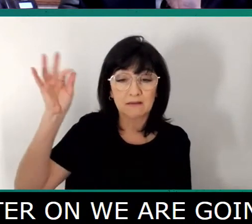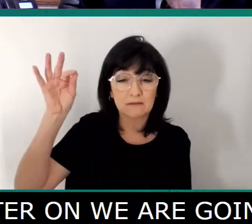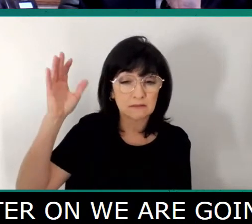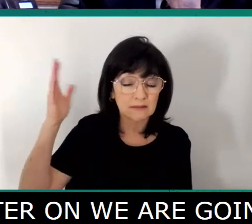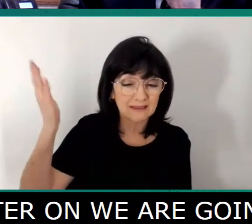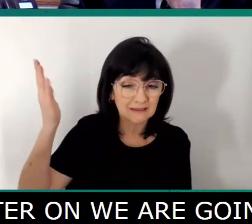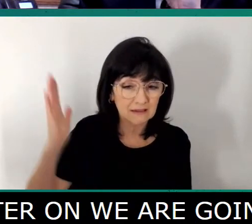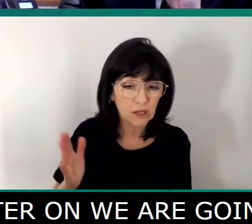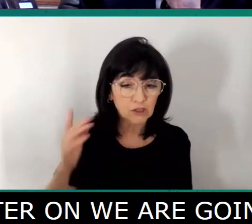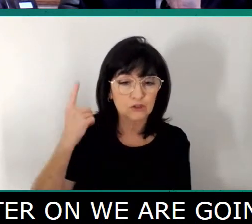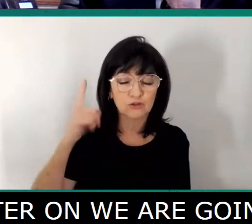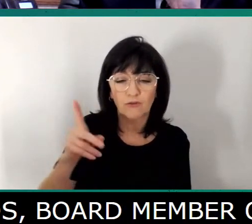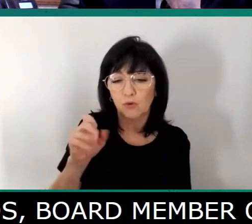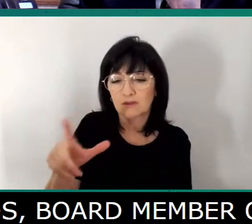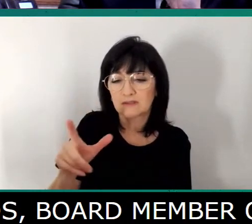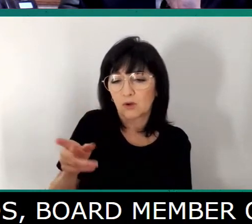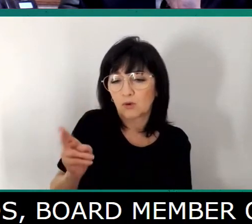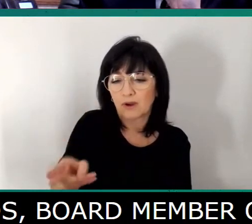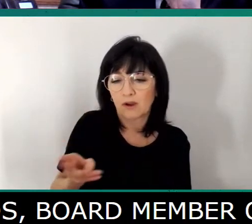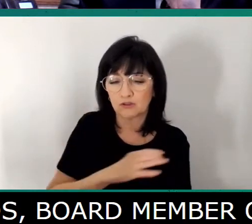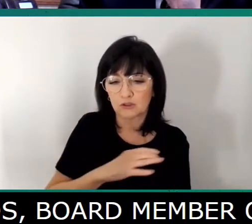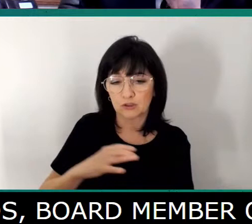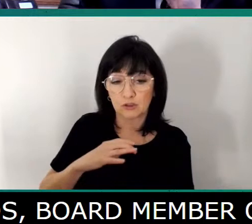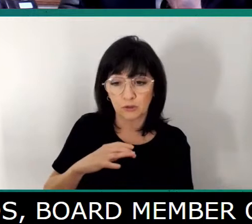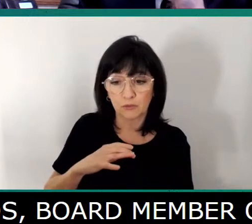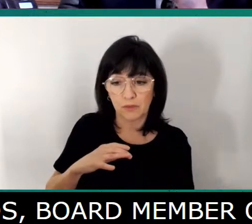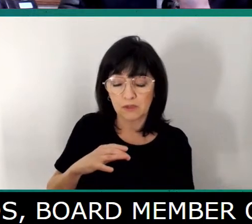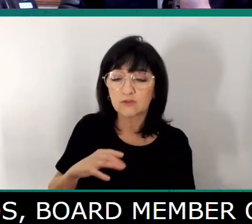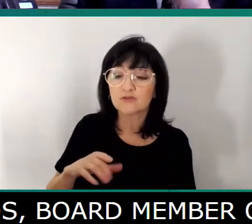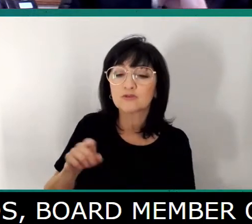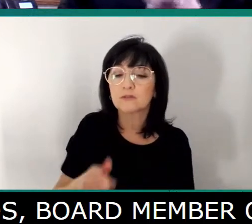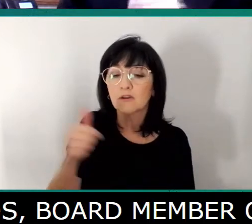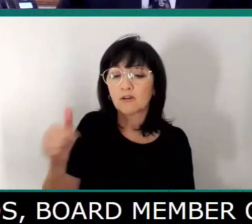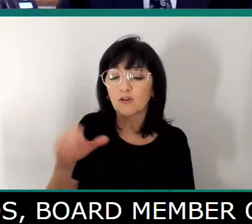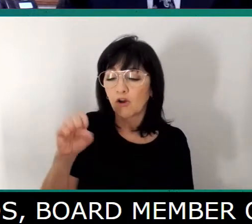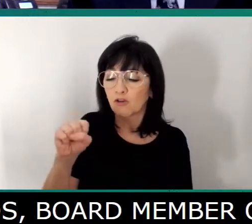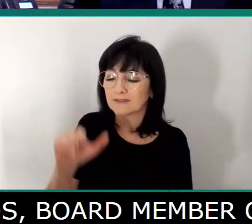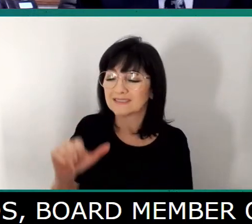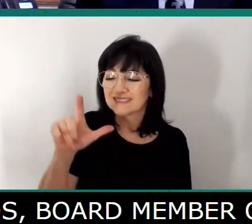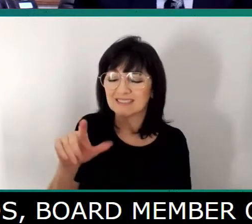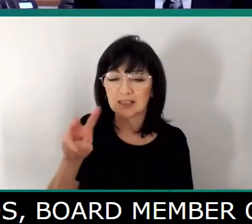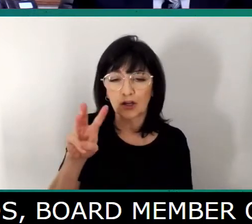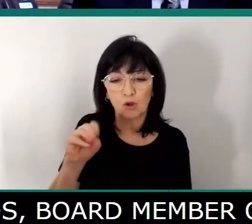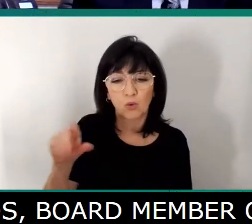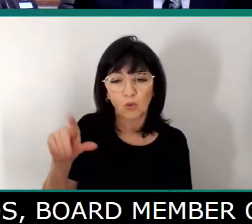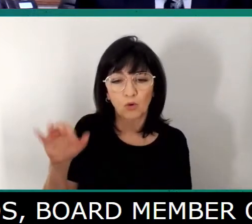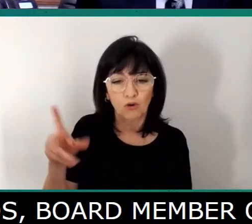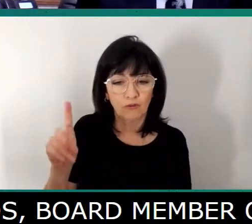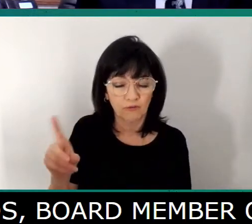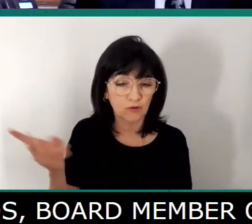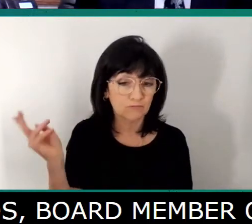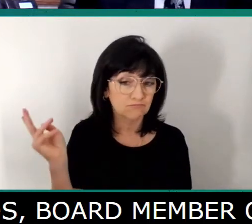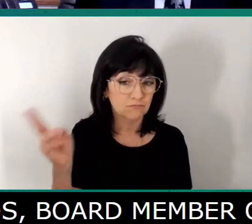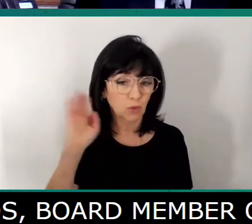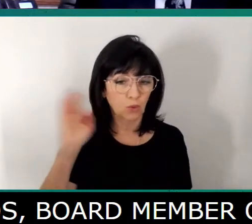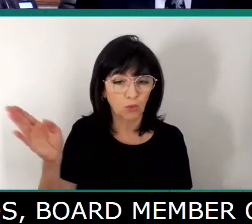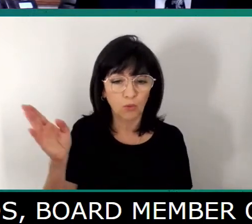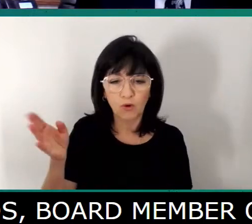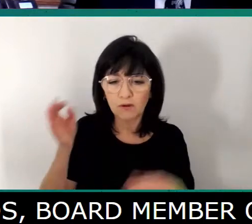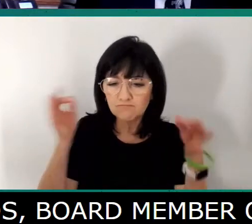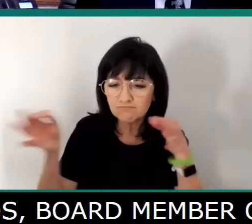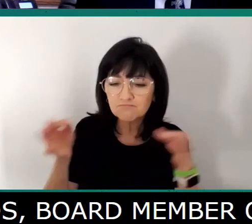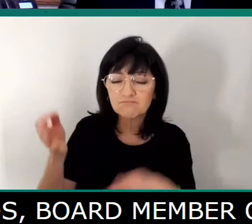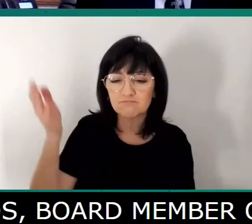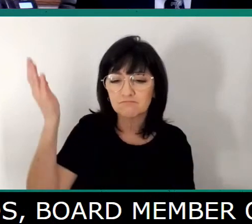Commission. They'll be with us to ask questions and have conversation with Dr. Hollingsworth and